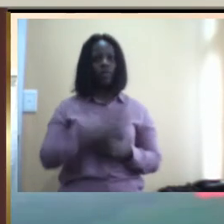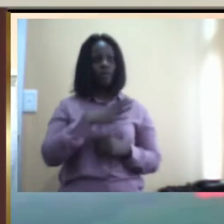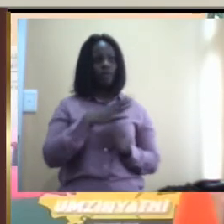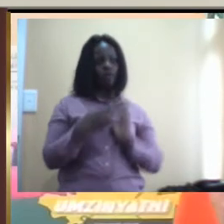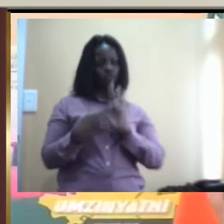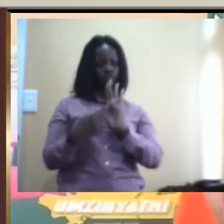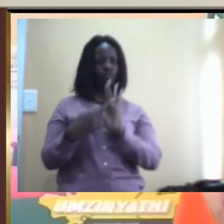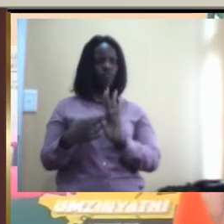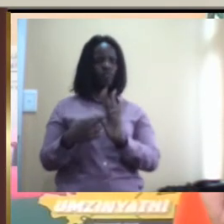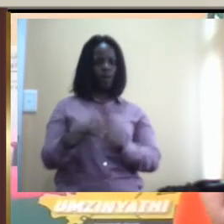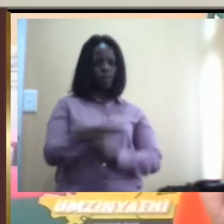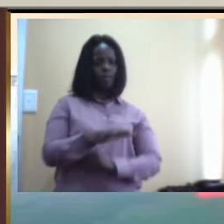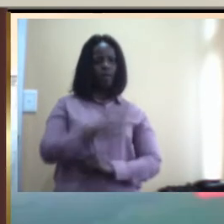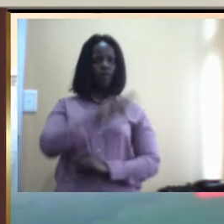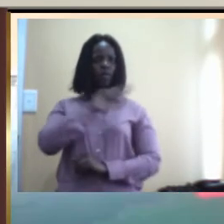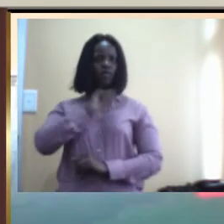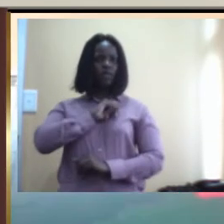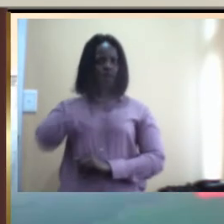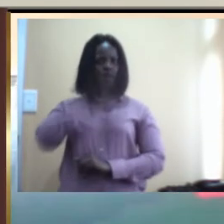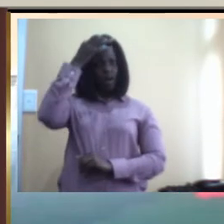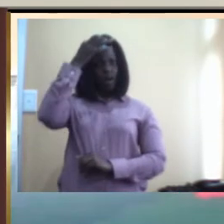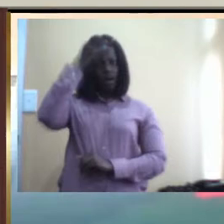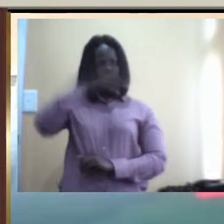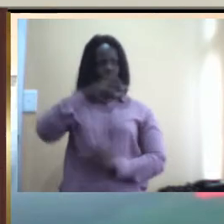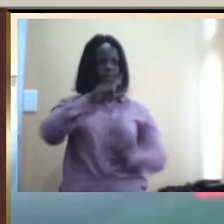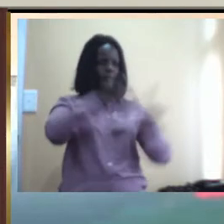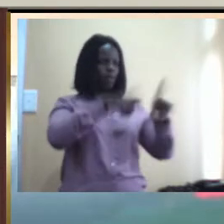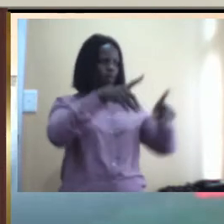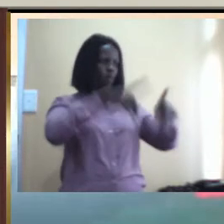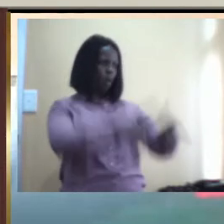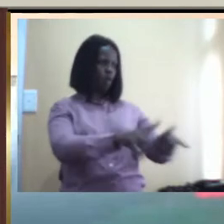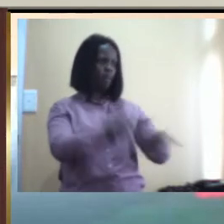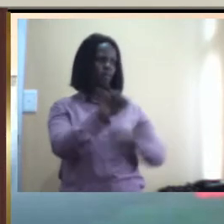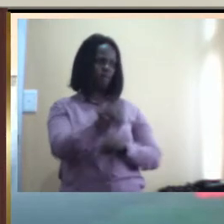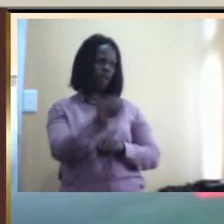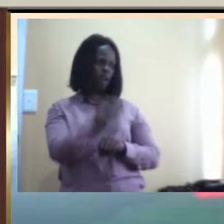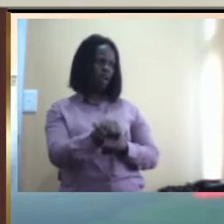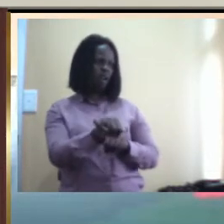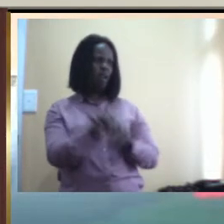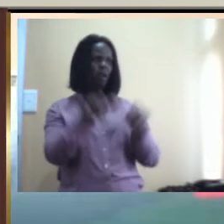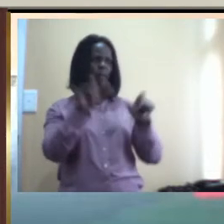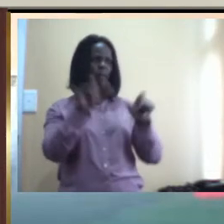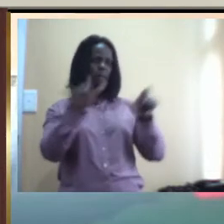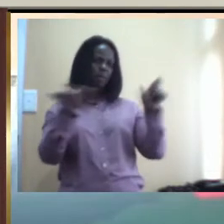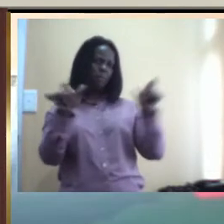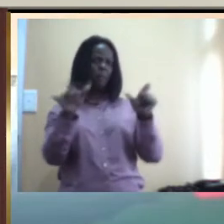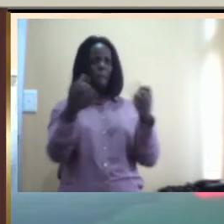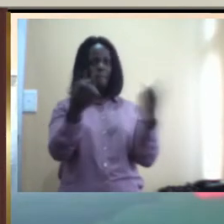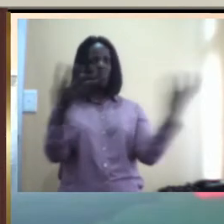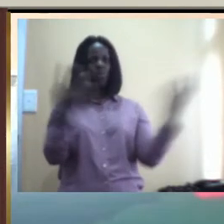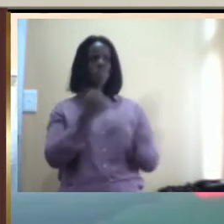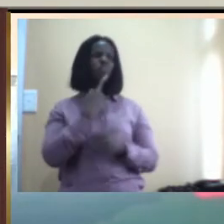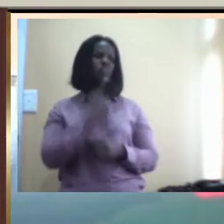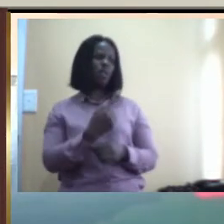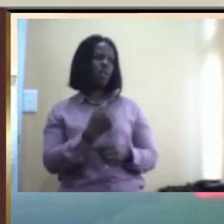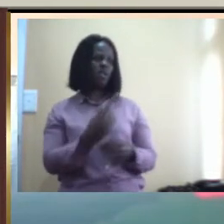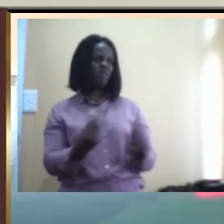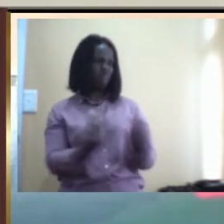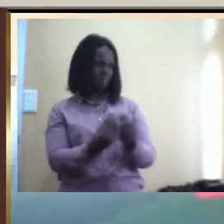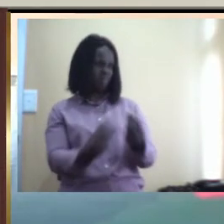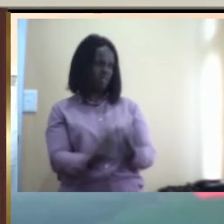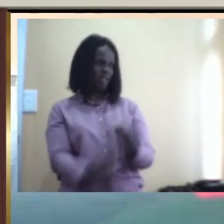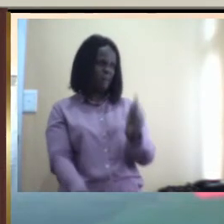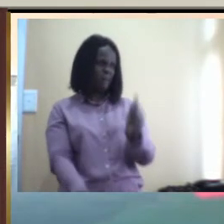of KwaZulu-Natal government. Honorable Chair, it is often said that one of the things that everyone